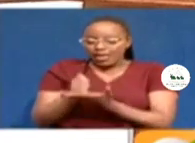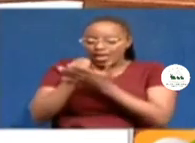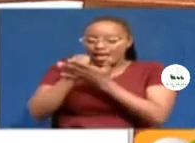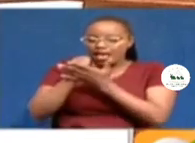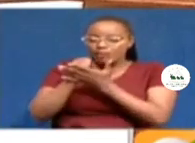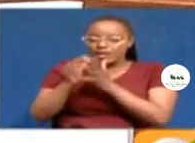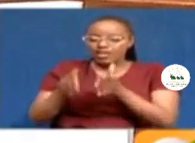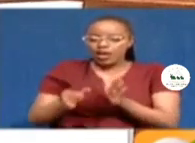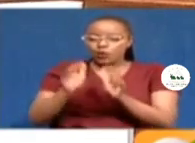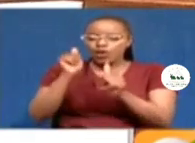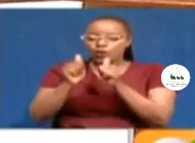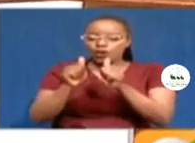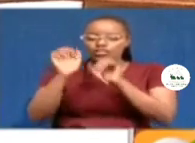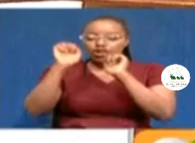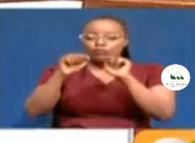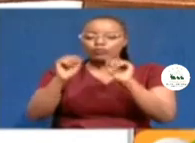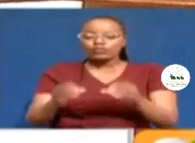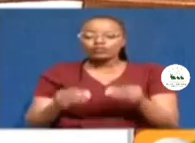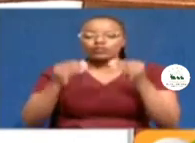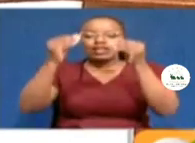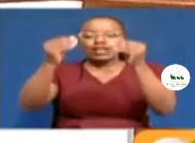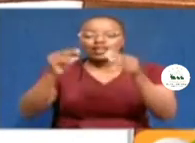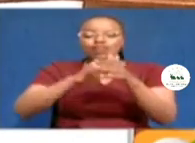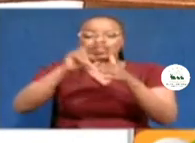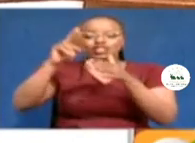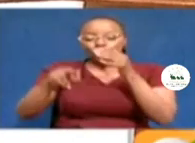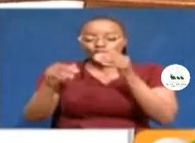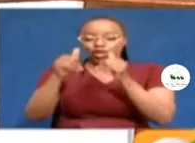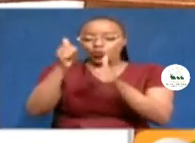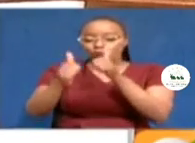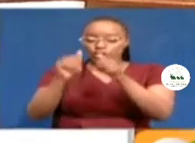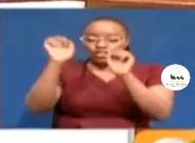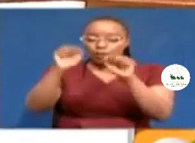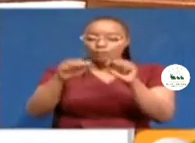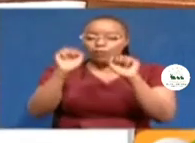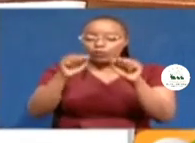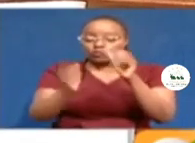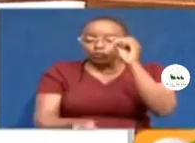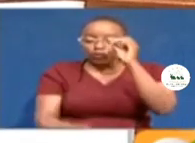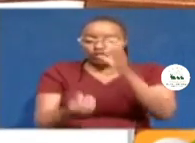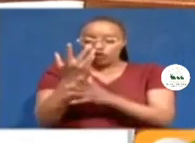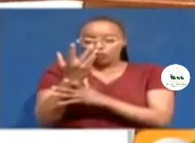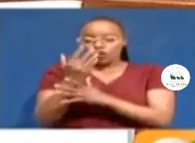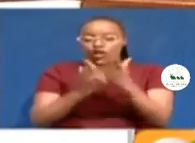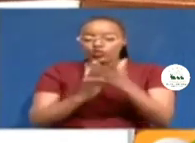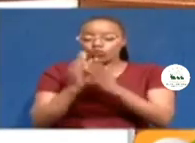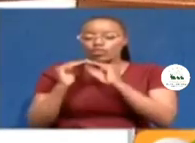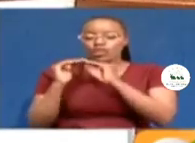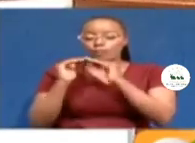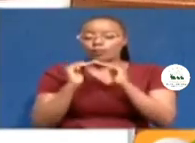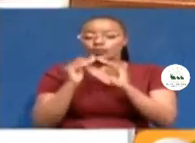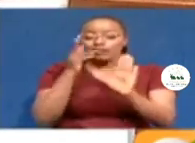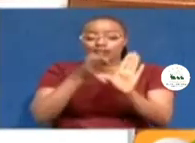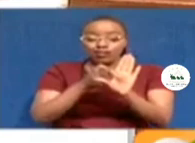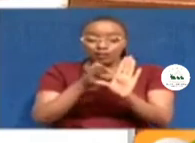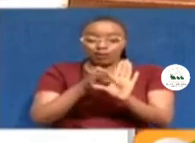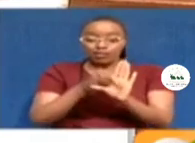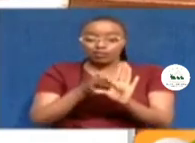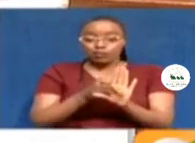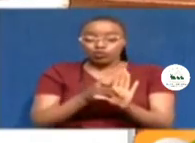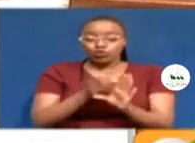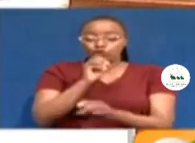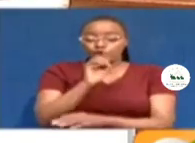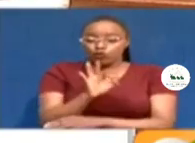in a manner that would deliver results which would be informed by the democratic participation